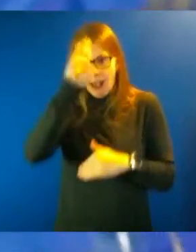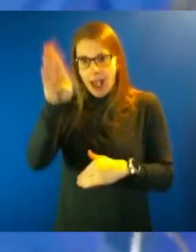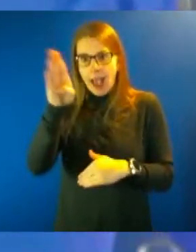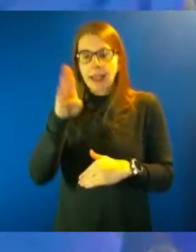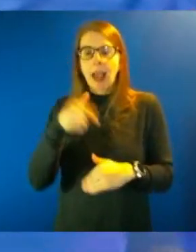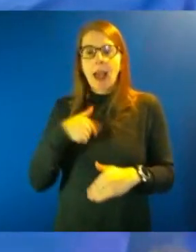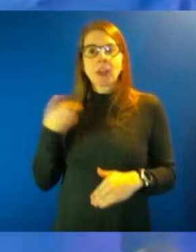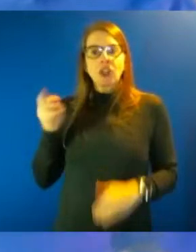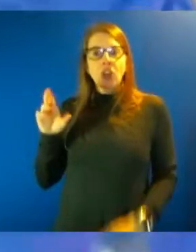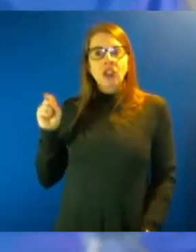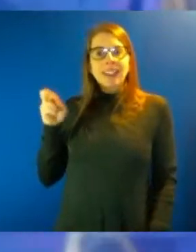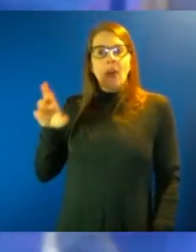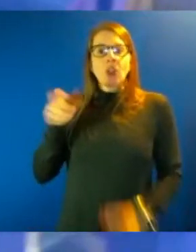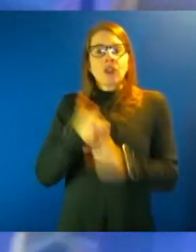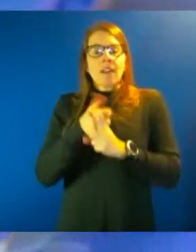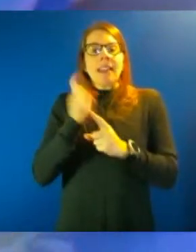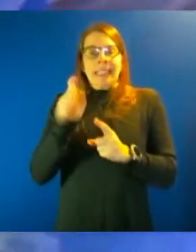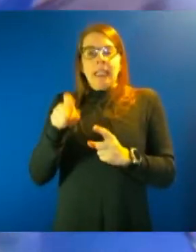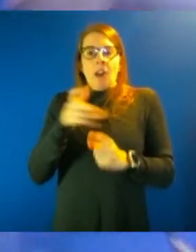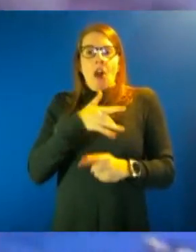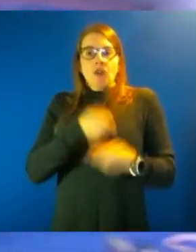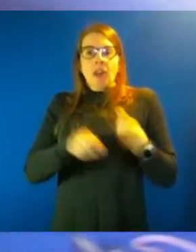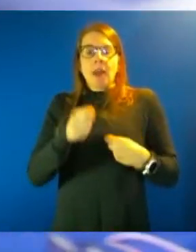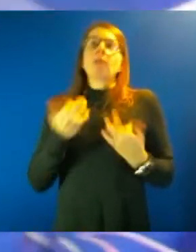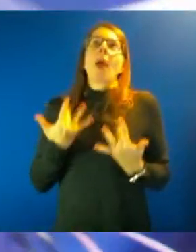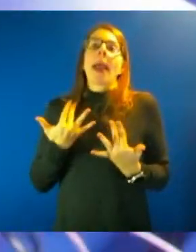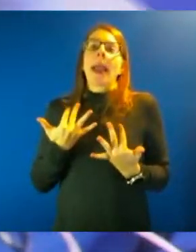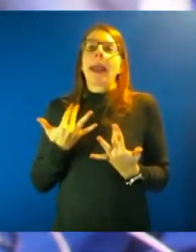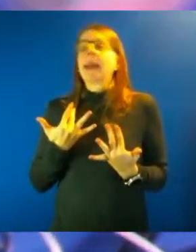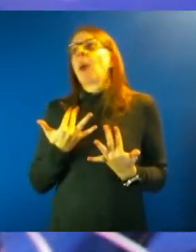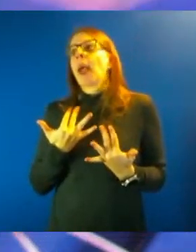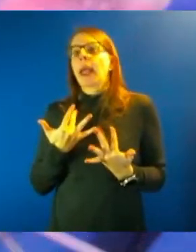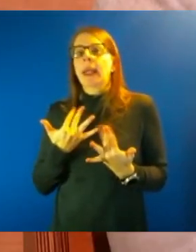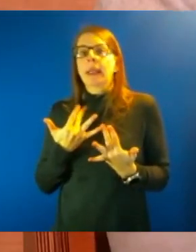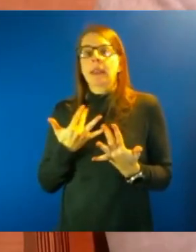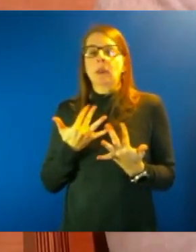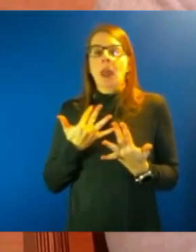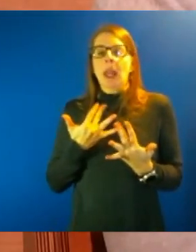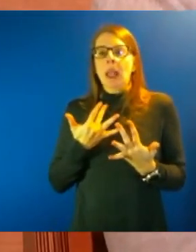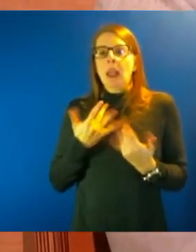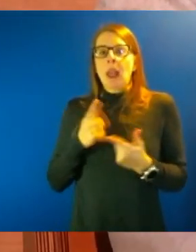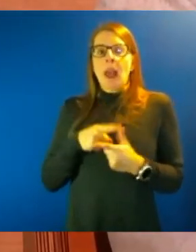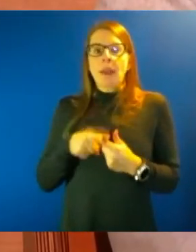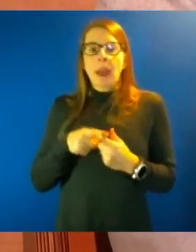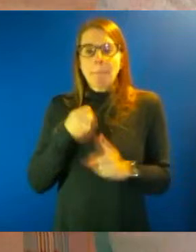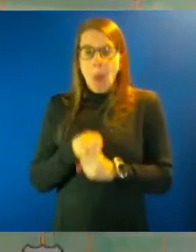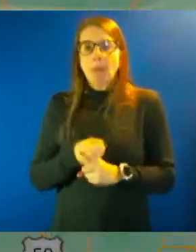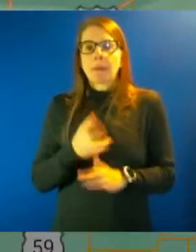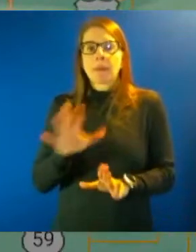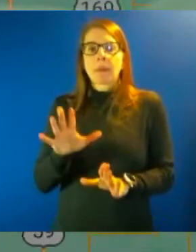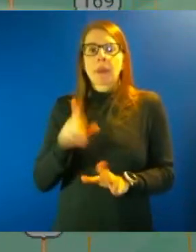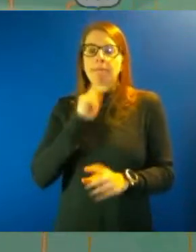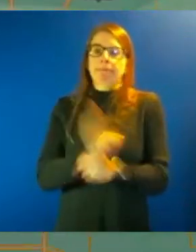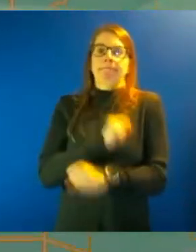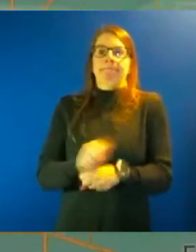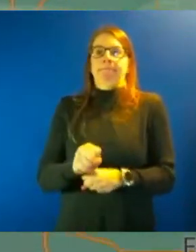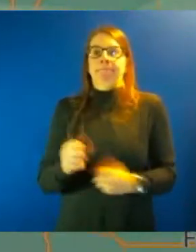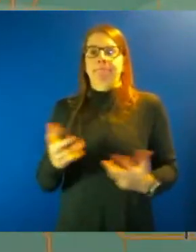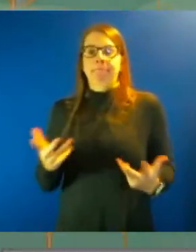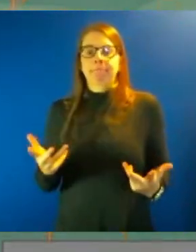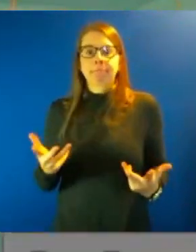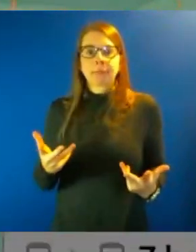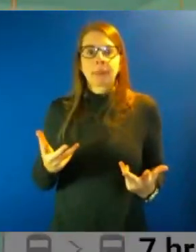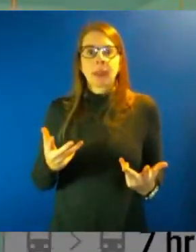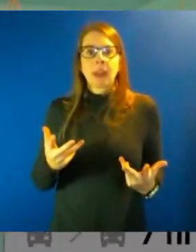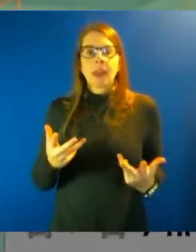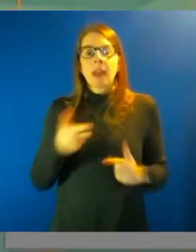You're waiting and you think, is this going to be reality? And all of a sudden, boom, it's reality. While Spider lay dying of